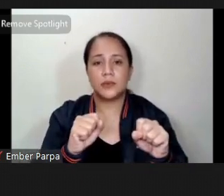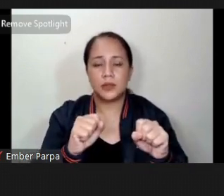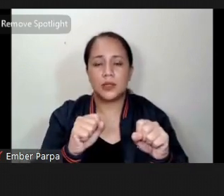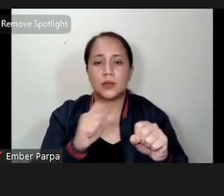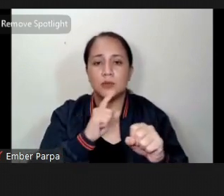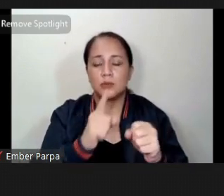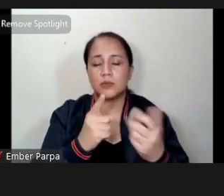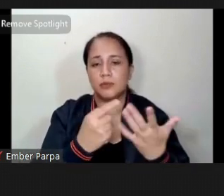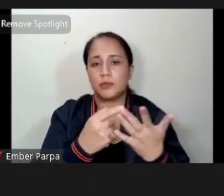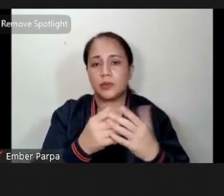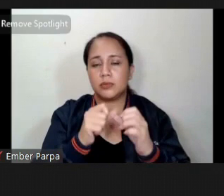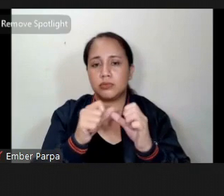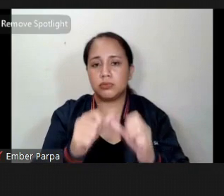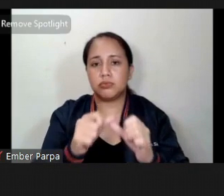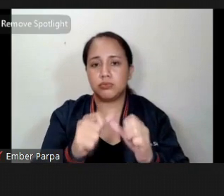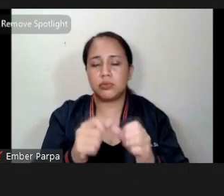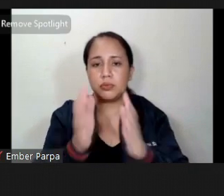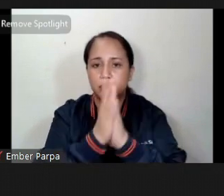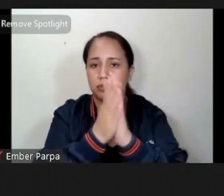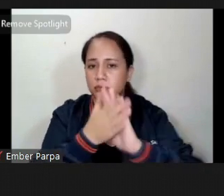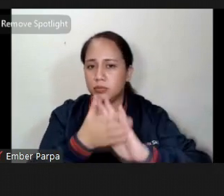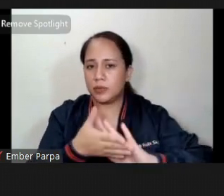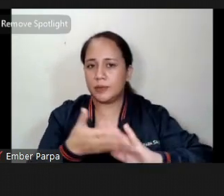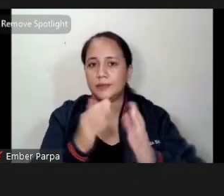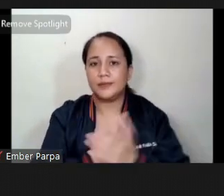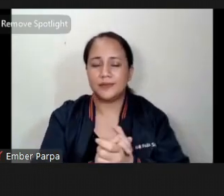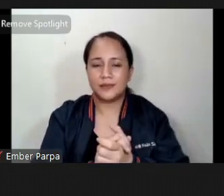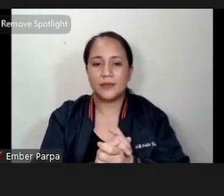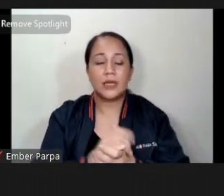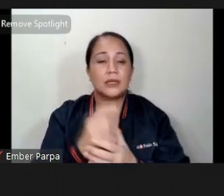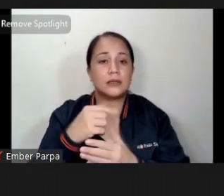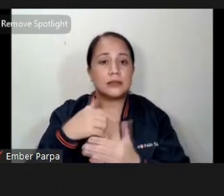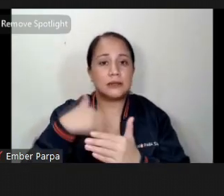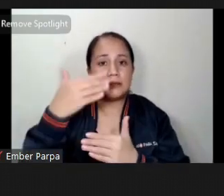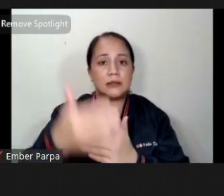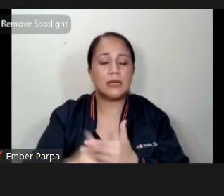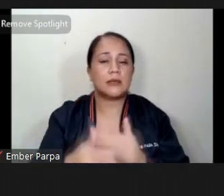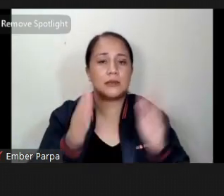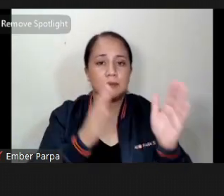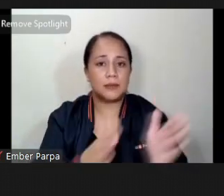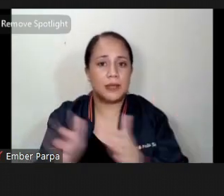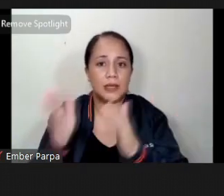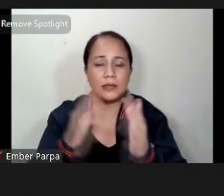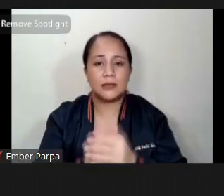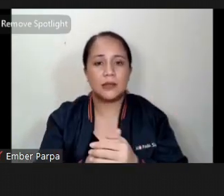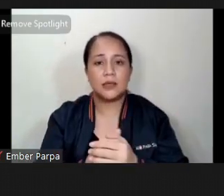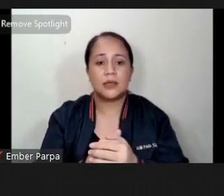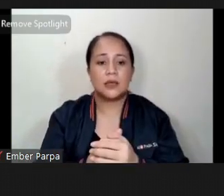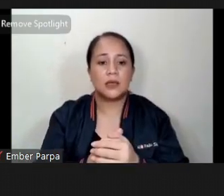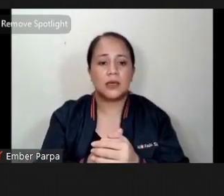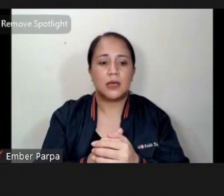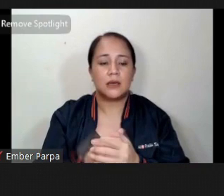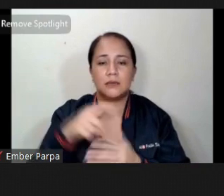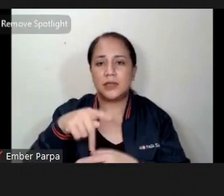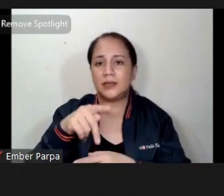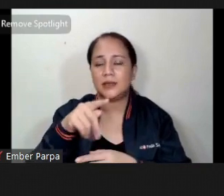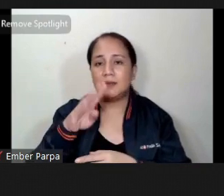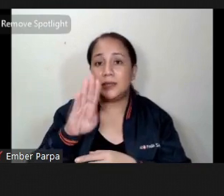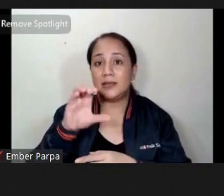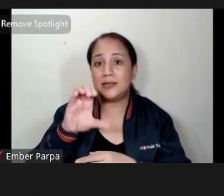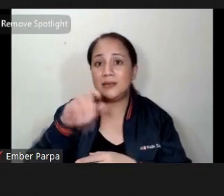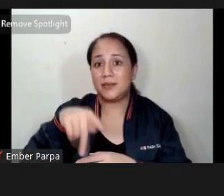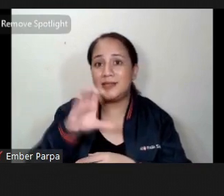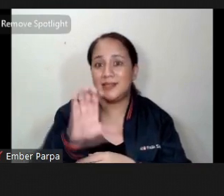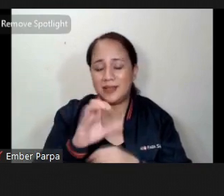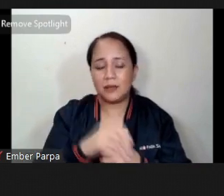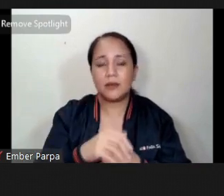at pagpapanatili ng kapayapaan at kaayusan alinsunod sa mga plano ng L or BCPC. Halimbawa po